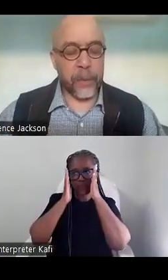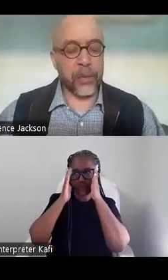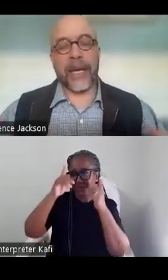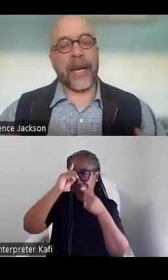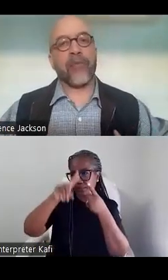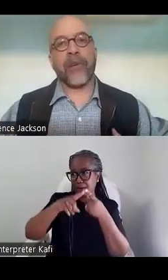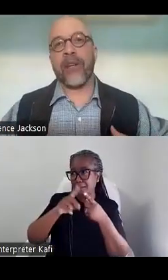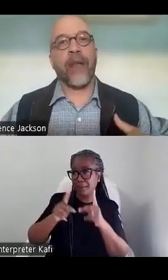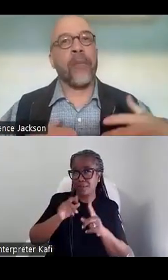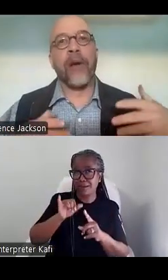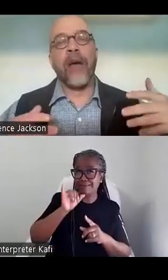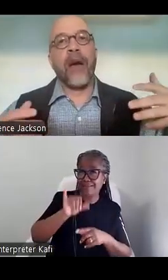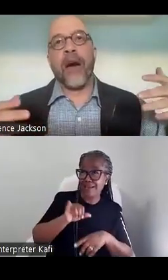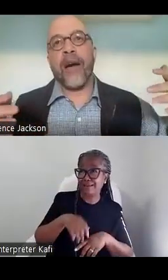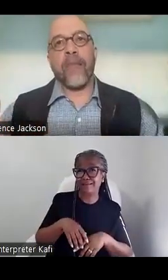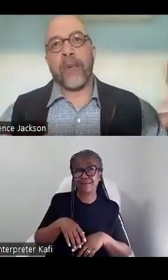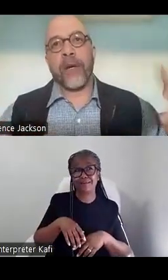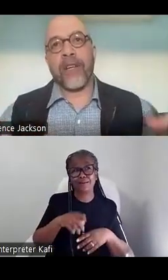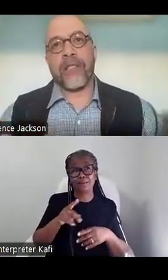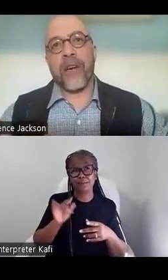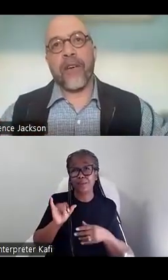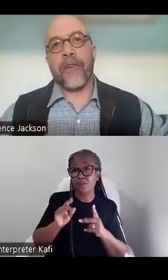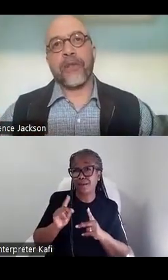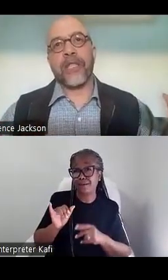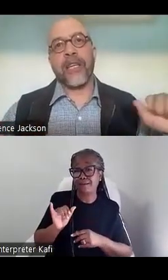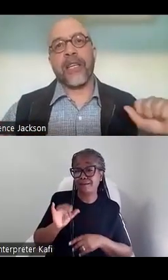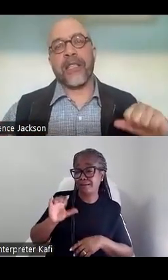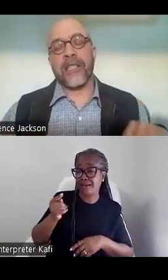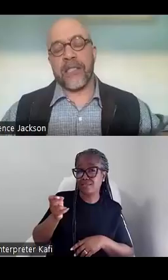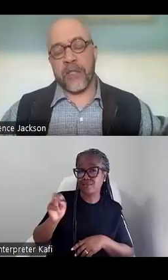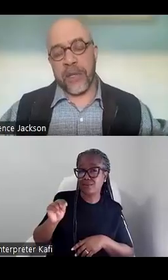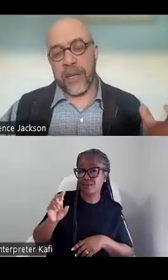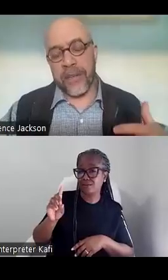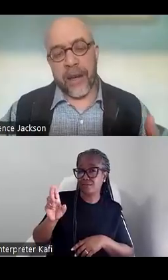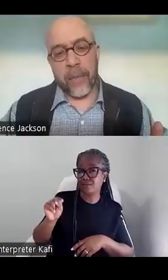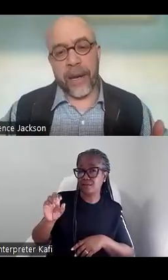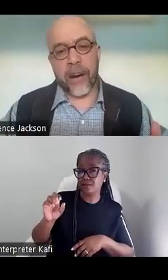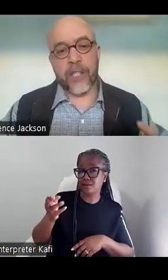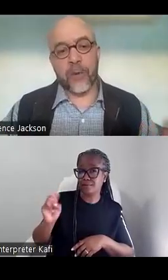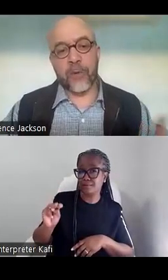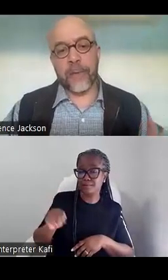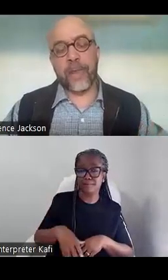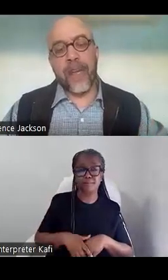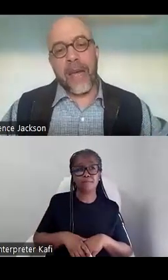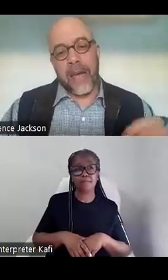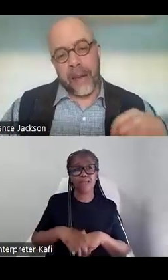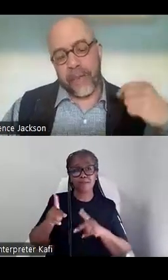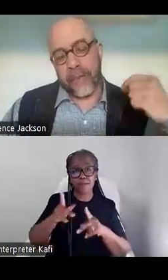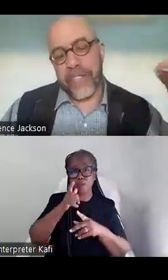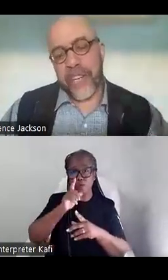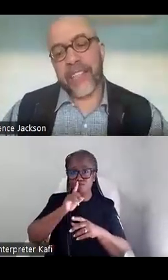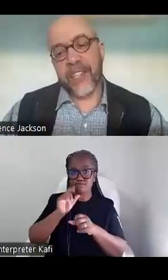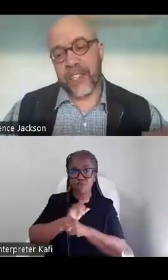also people like Catherine Dunham, but as folks in the 1960s begin the Black Arts Movement.